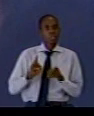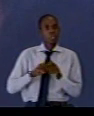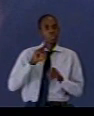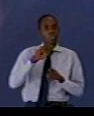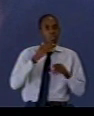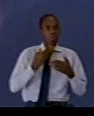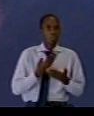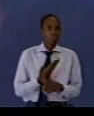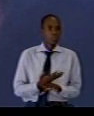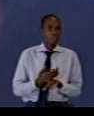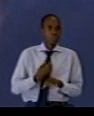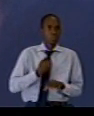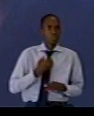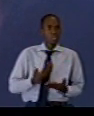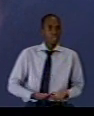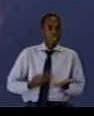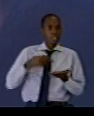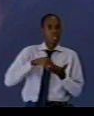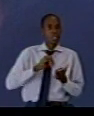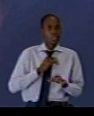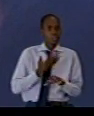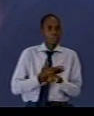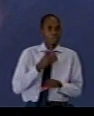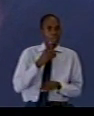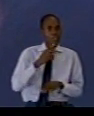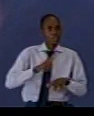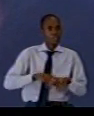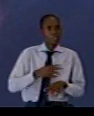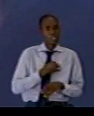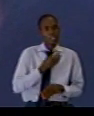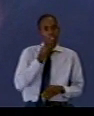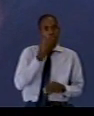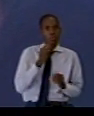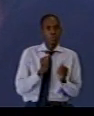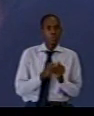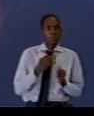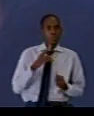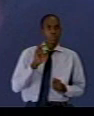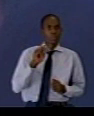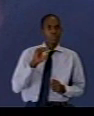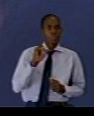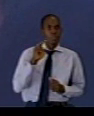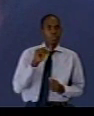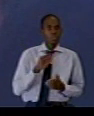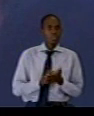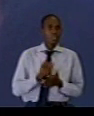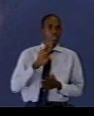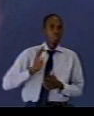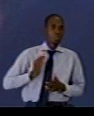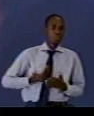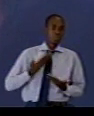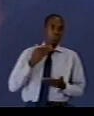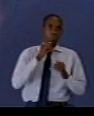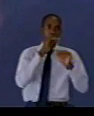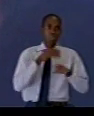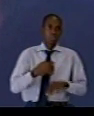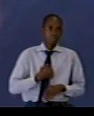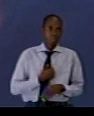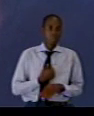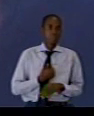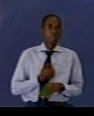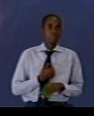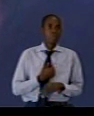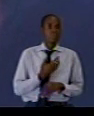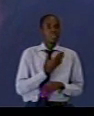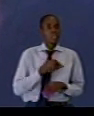thou badest me. Arise, I pray thee, sit and eat of my venison, that thy soul may bless me.